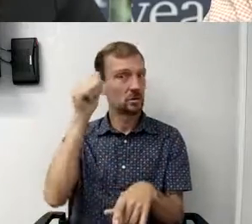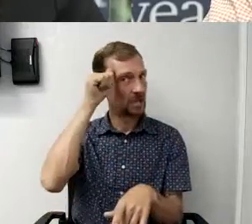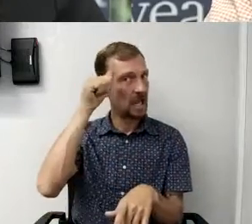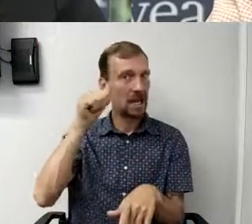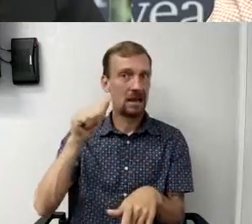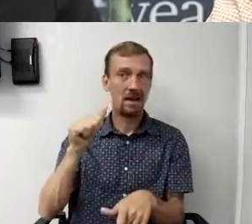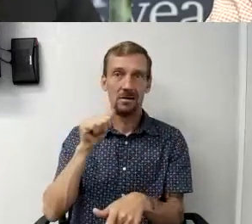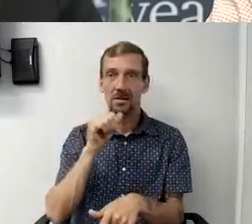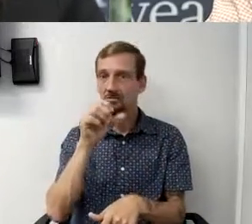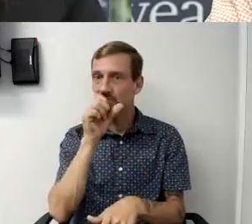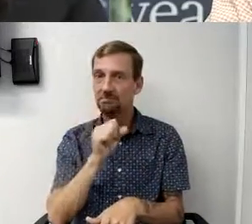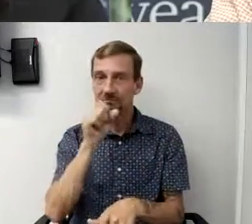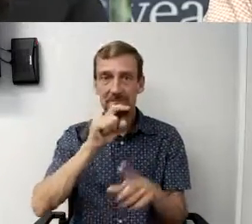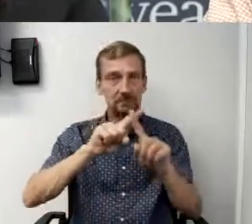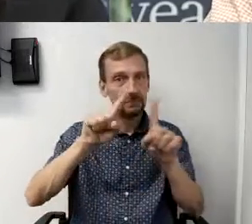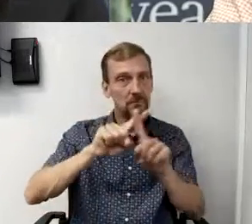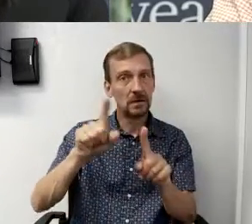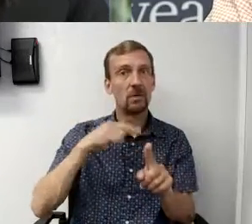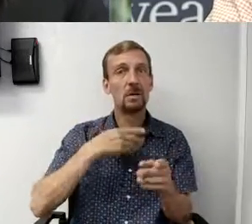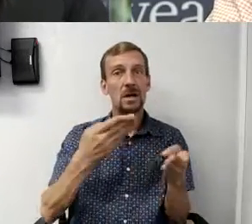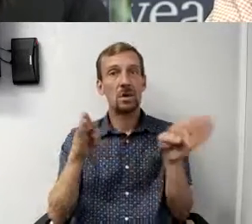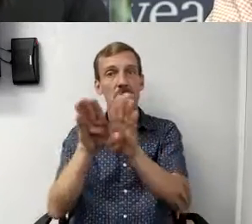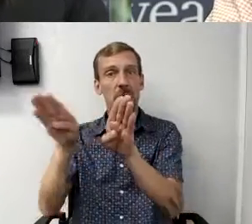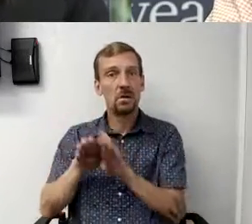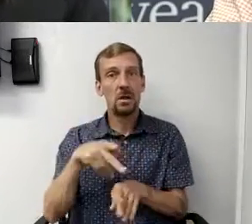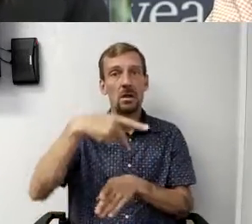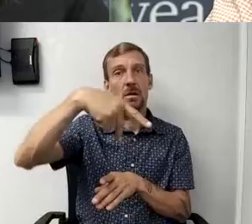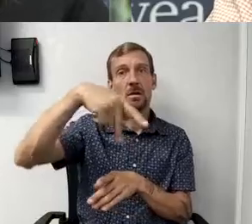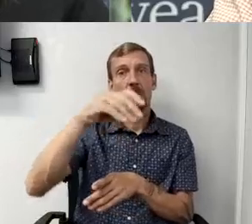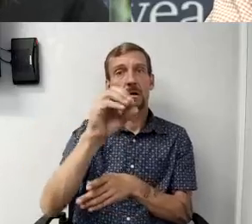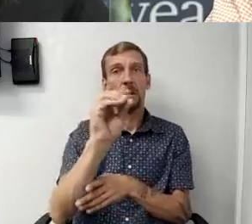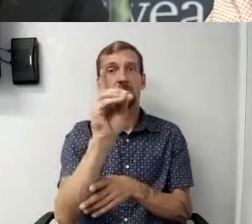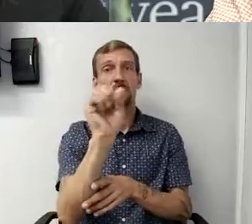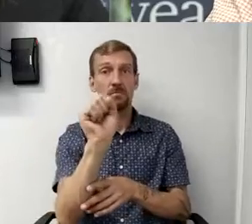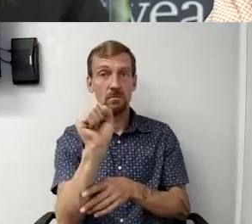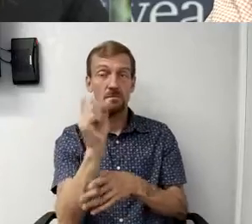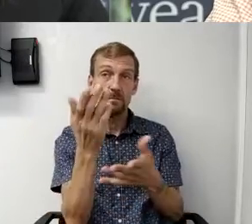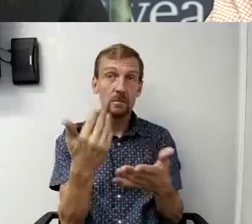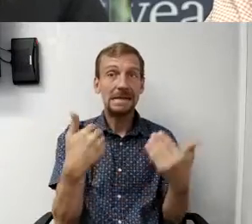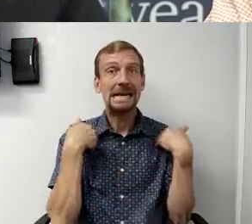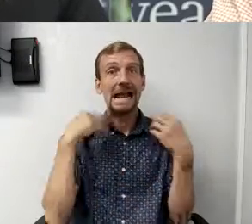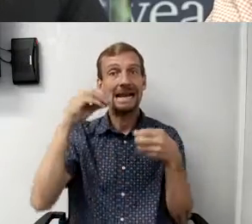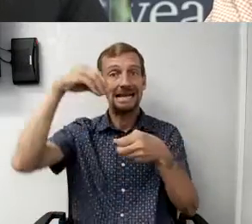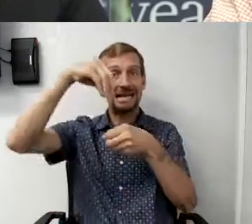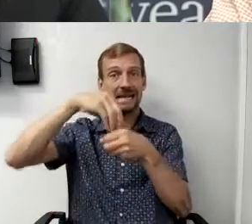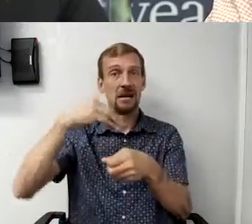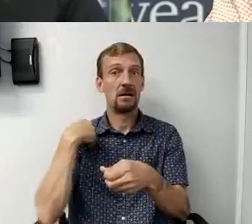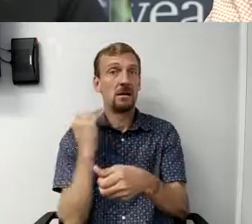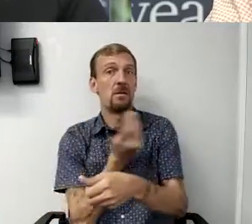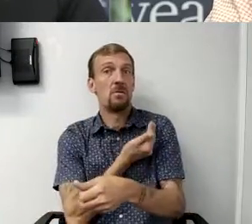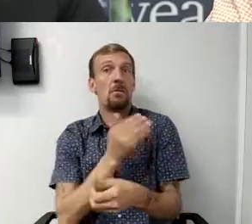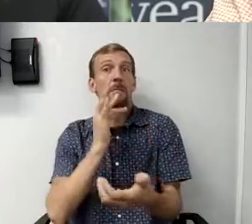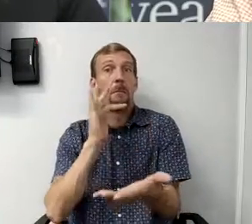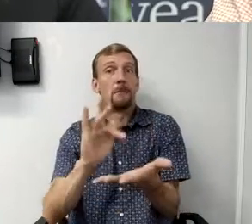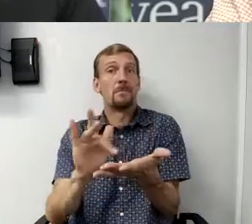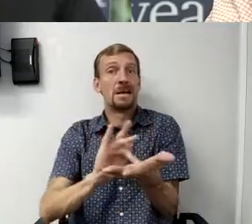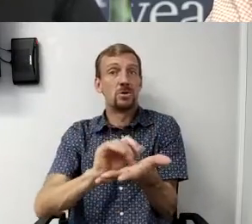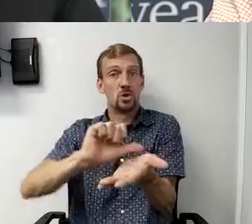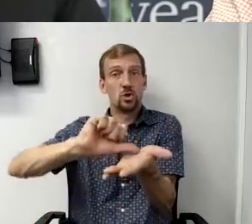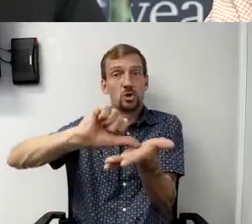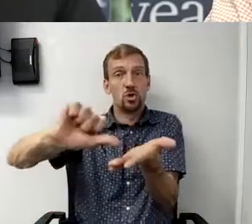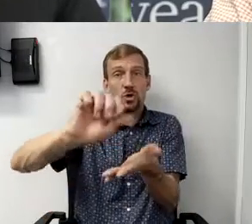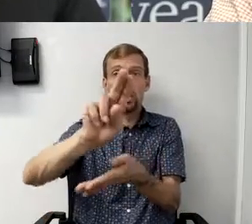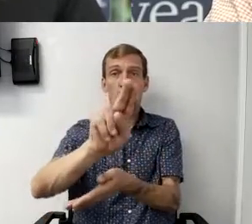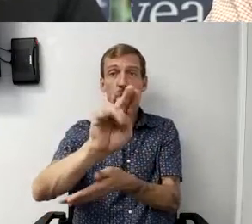areas. We've closed down our pods. We had pods within our medical surgical units when we saw our